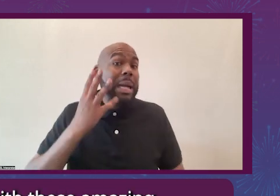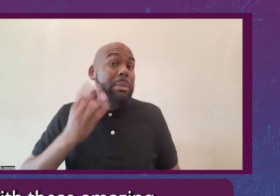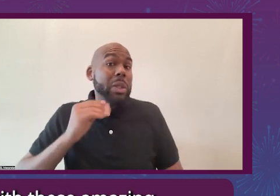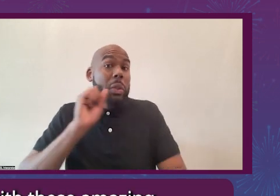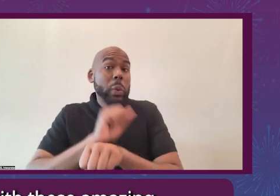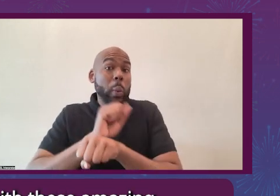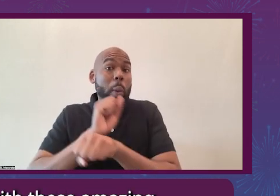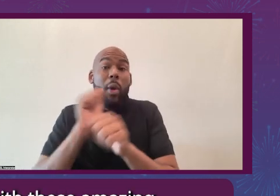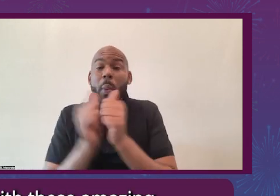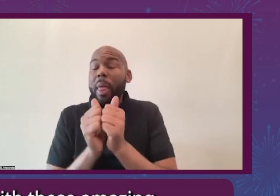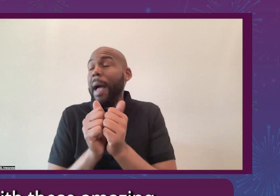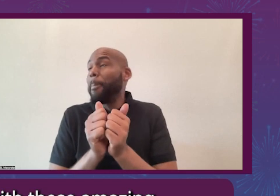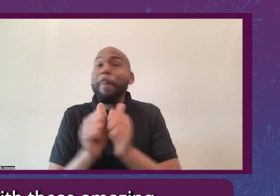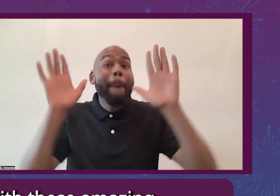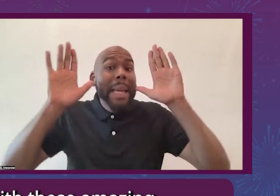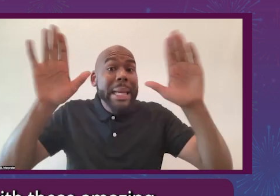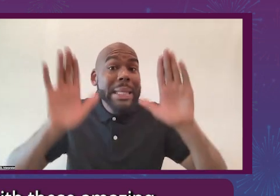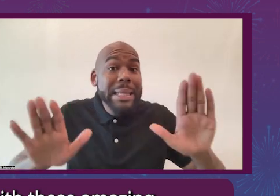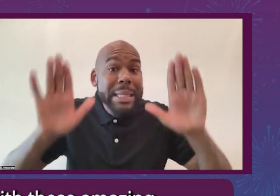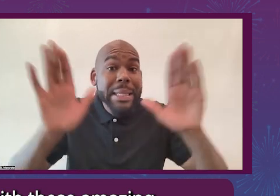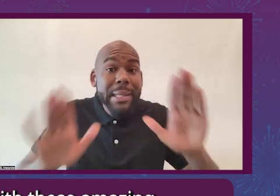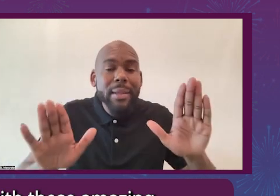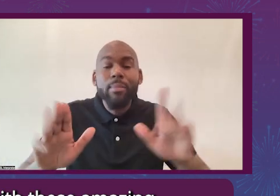with these amazing